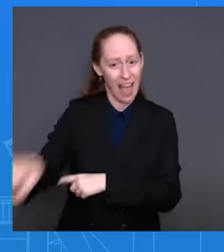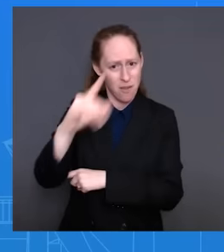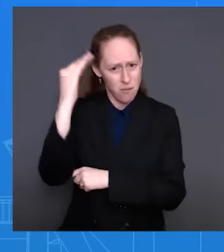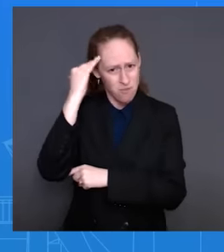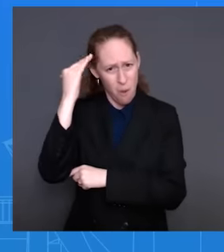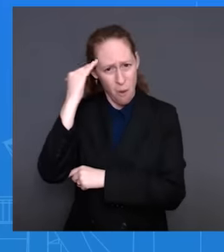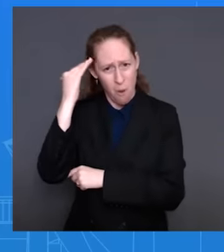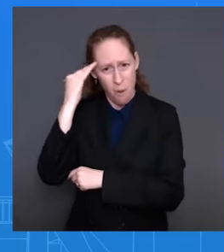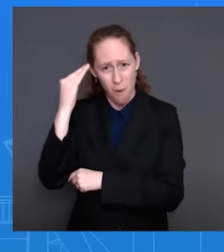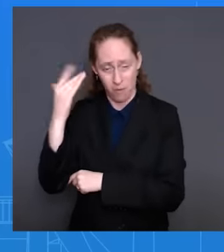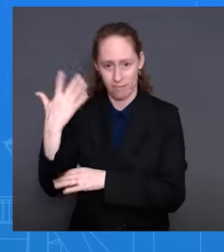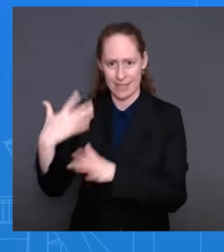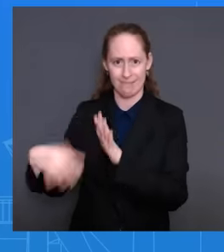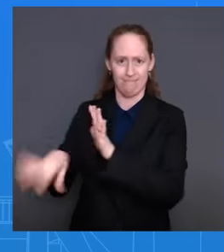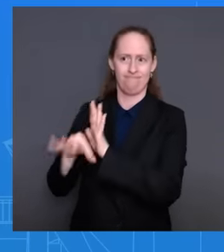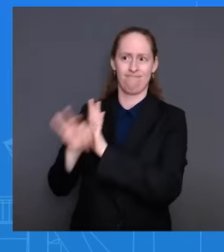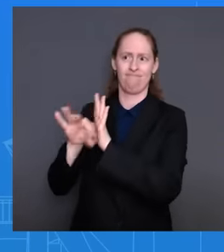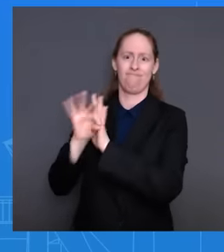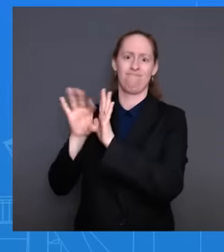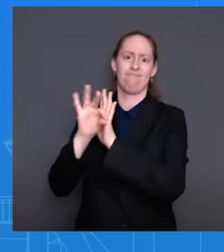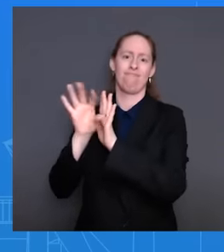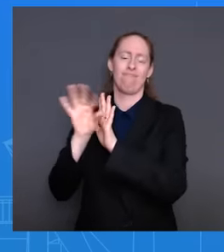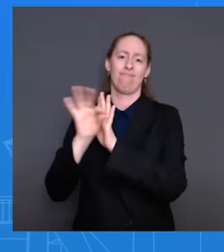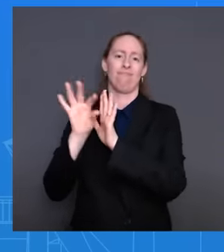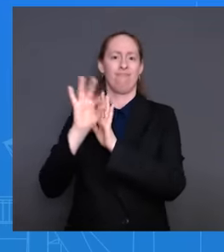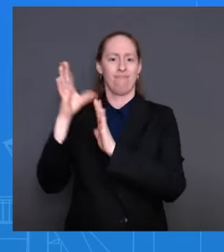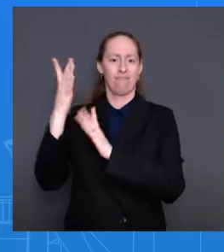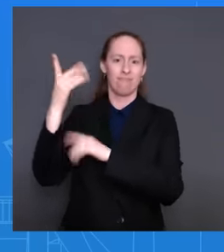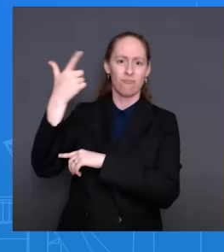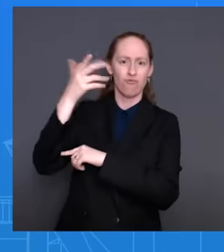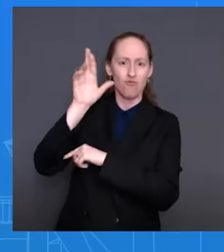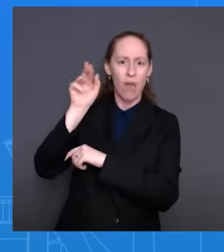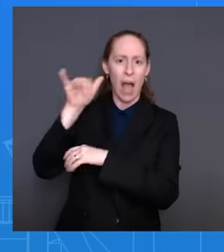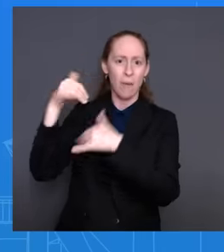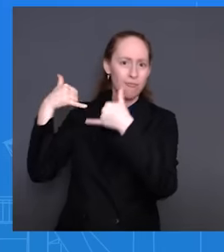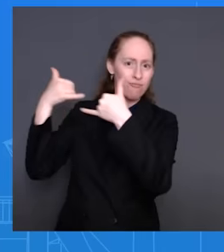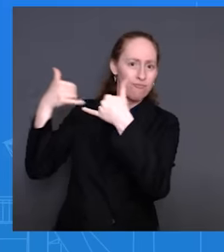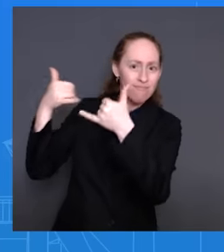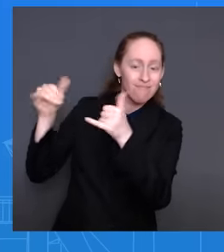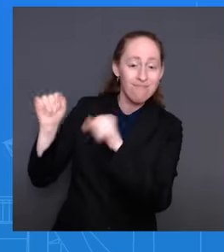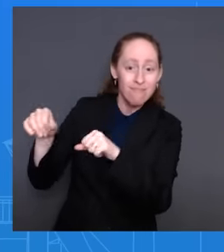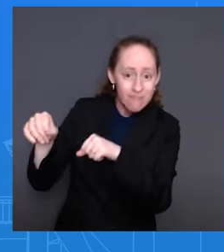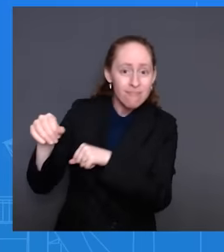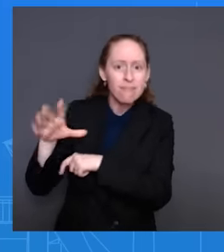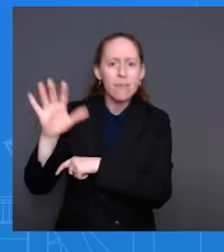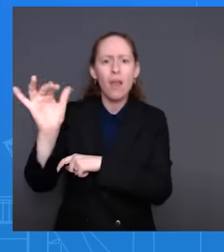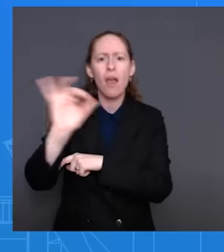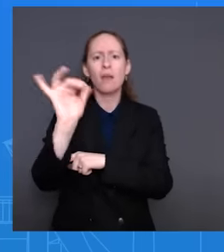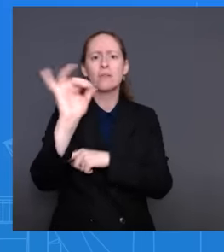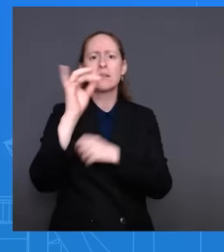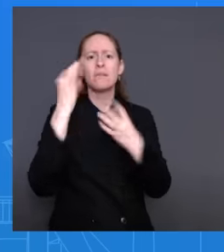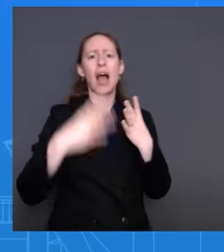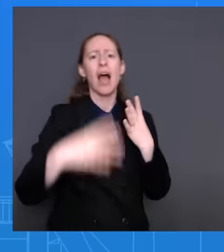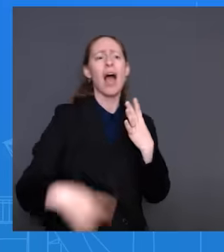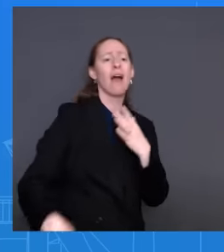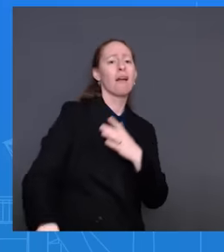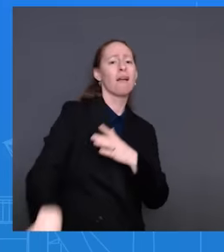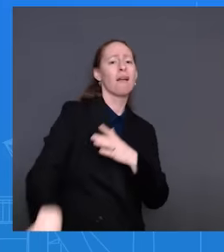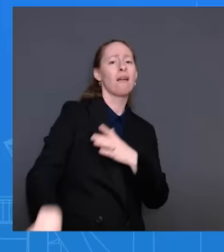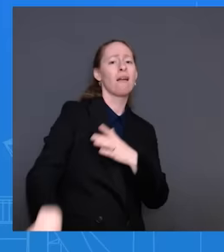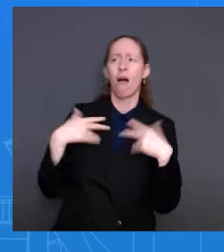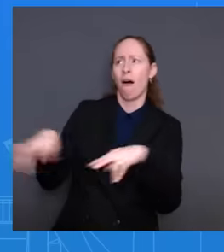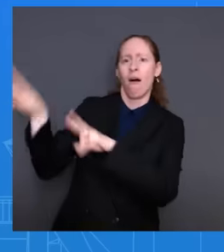youth ambassadors, promoting a message of respect and positivity. After this briefing, they will join President Biden